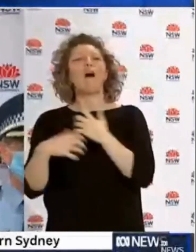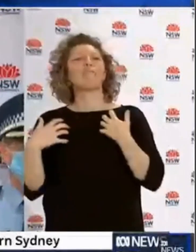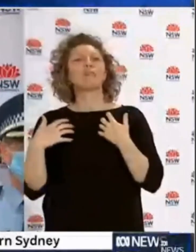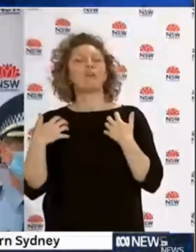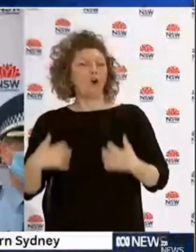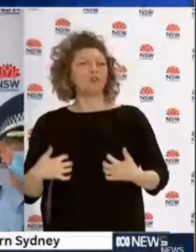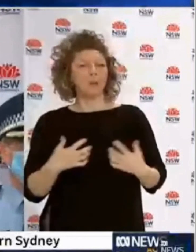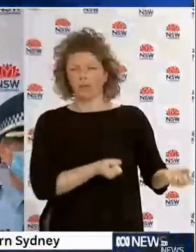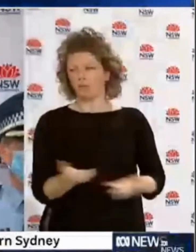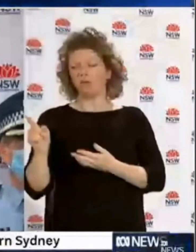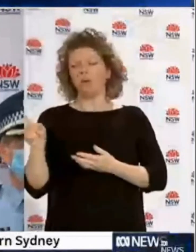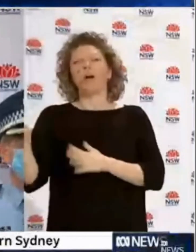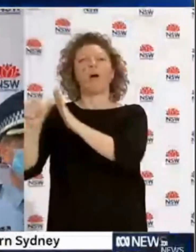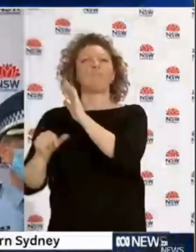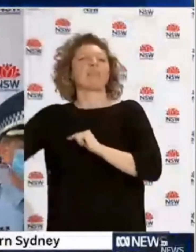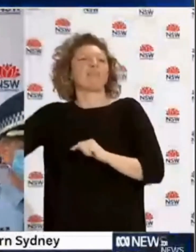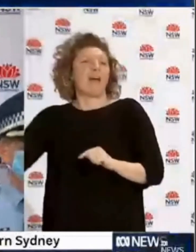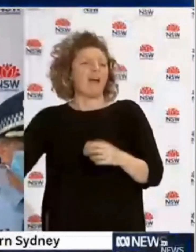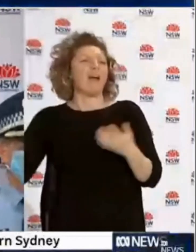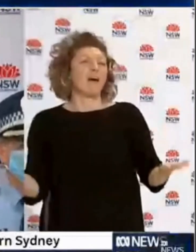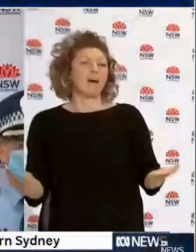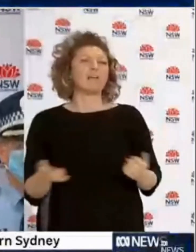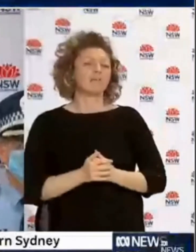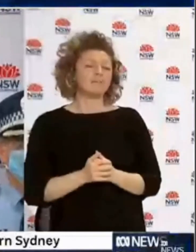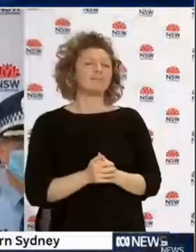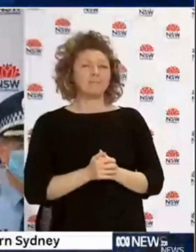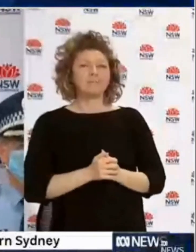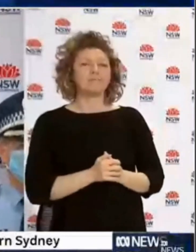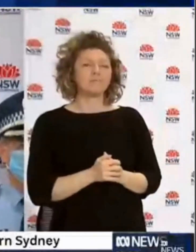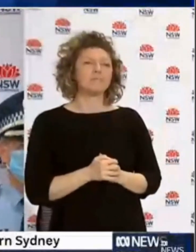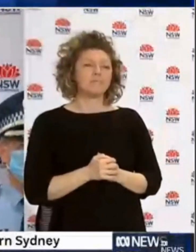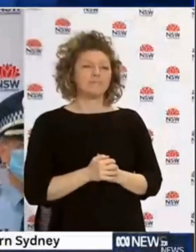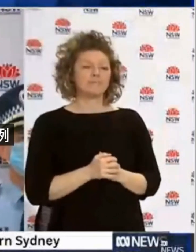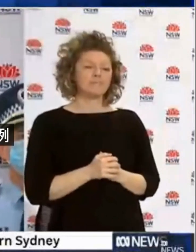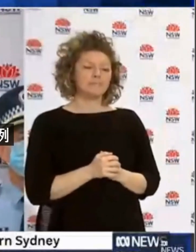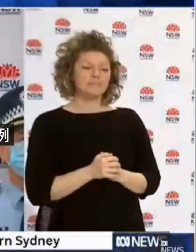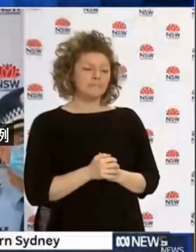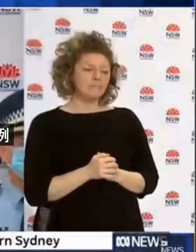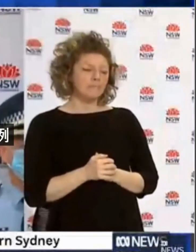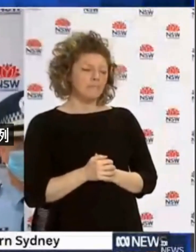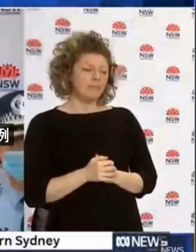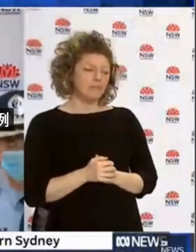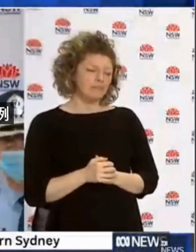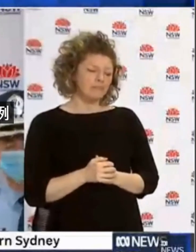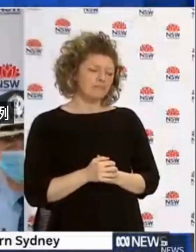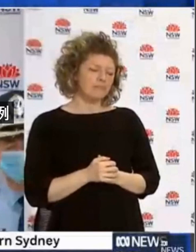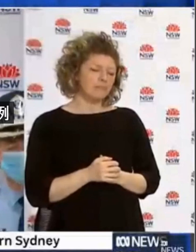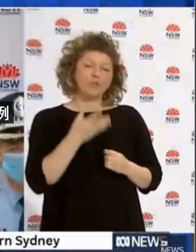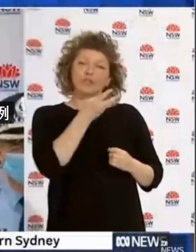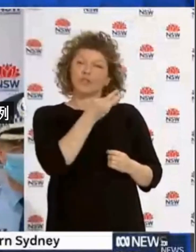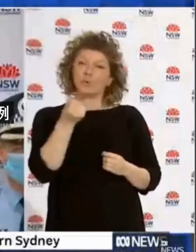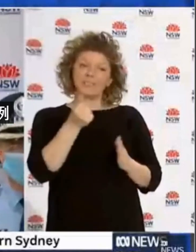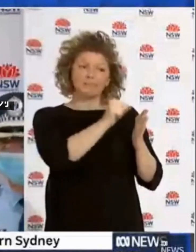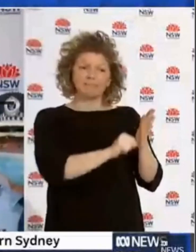worked very well with the private system, and some of those, particularly the Category 2 cases that might have to be eased back for the